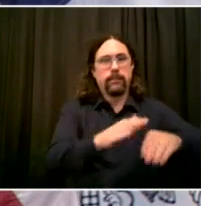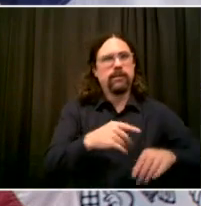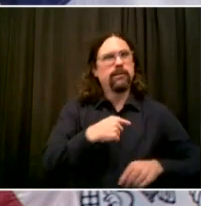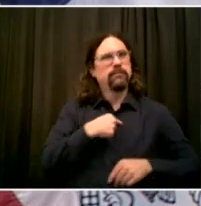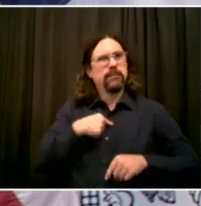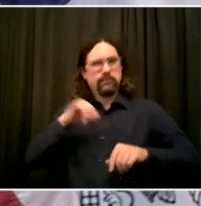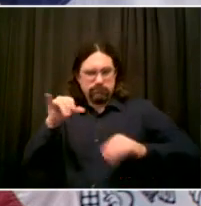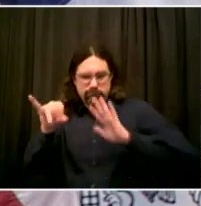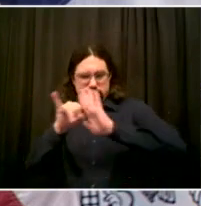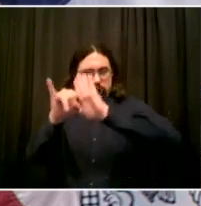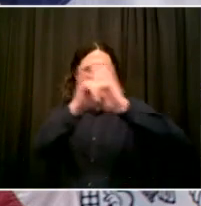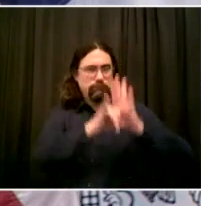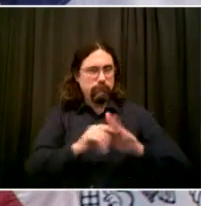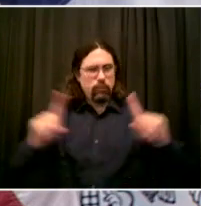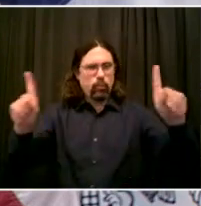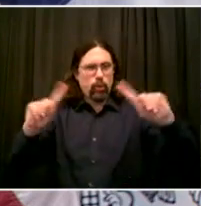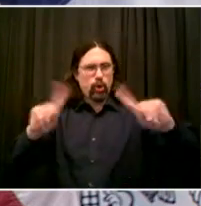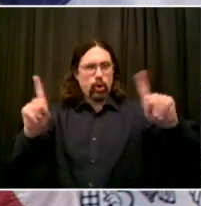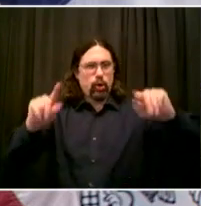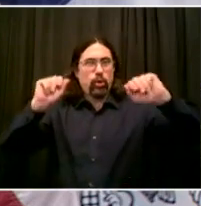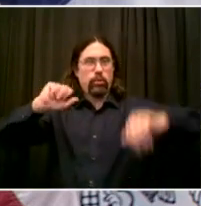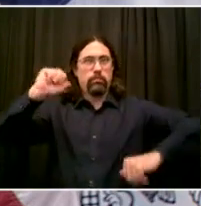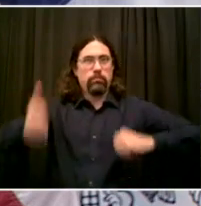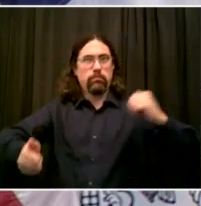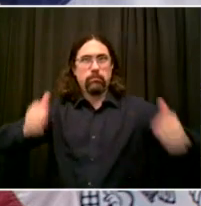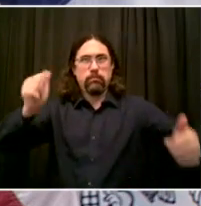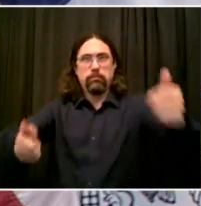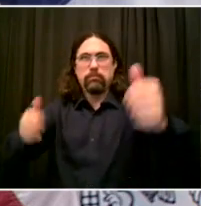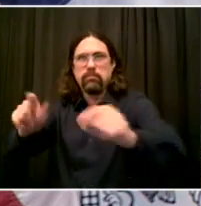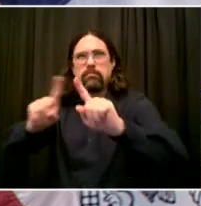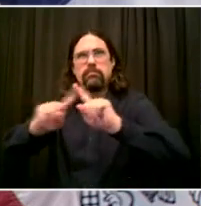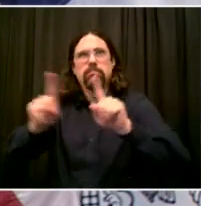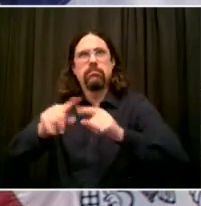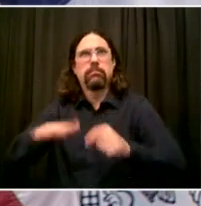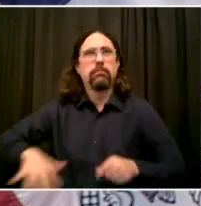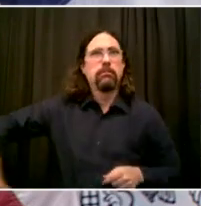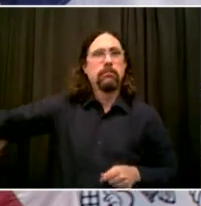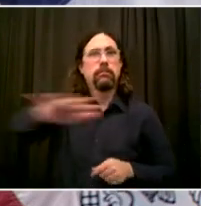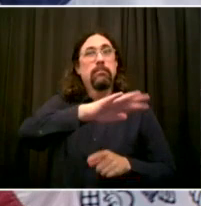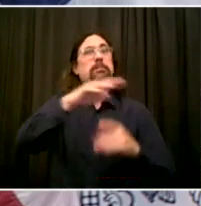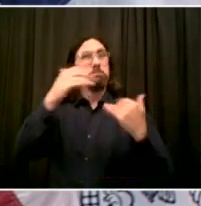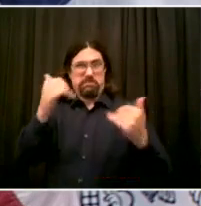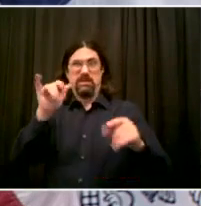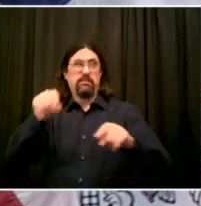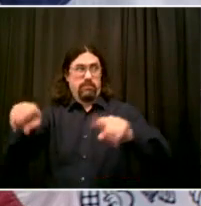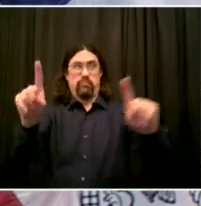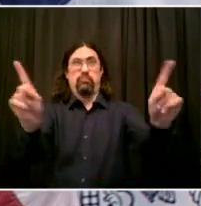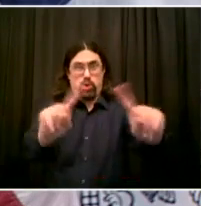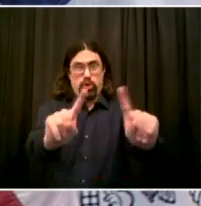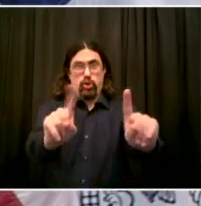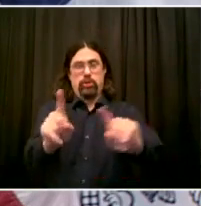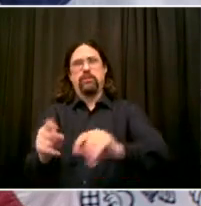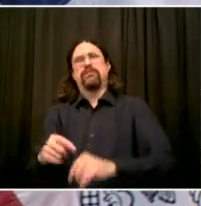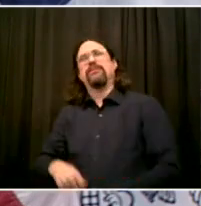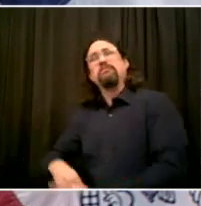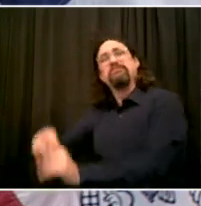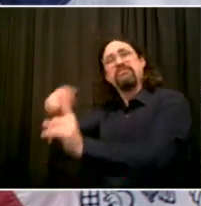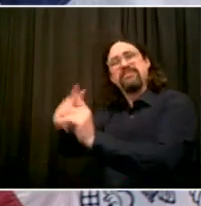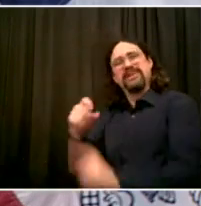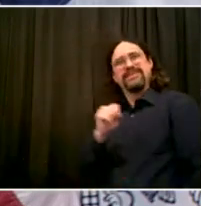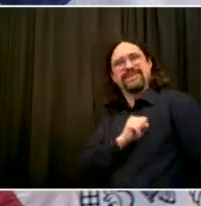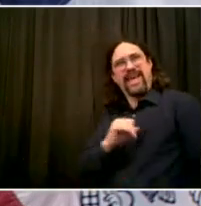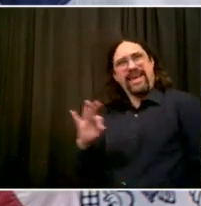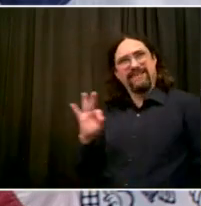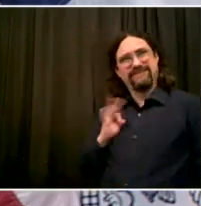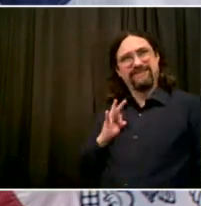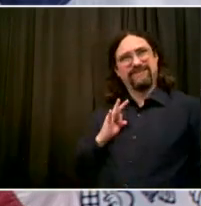staffing. We'll be seeking to expand our contracted early childhood portfolio, as well as community programs and our after-school providers